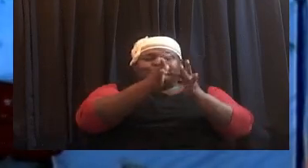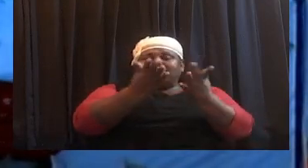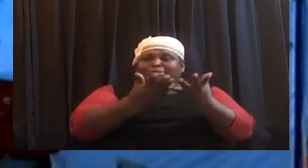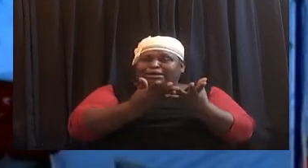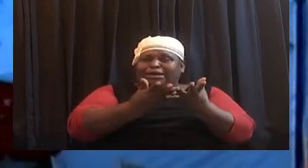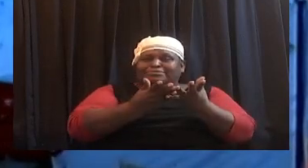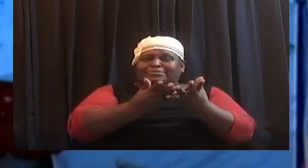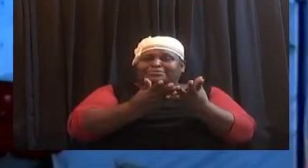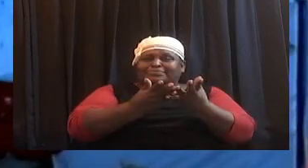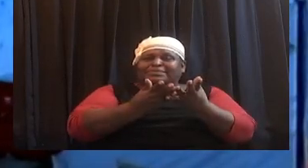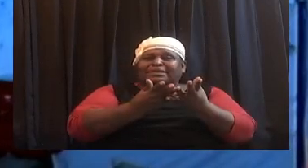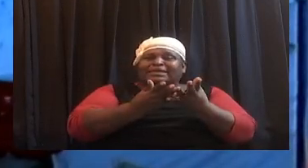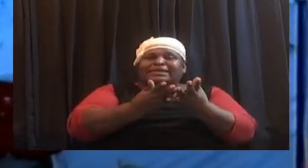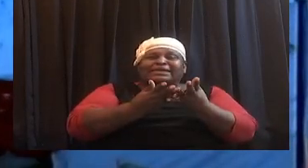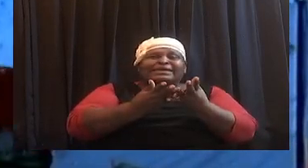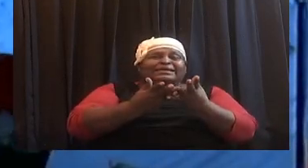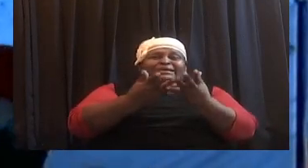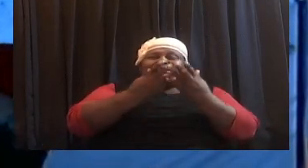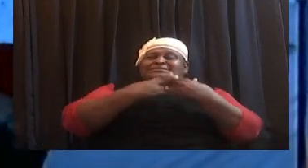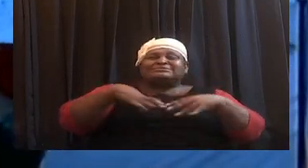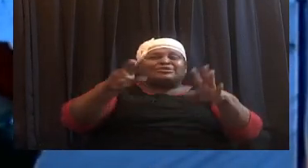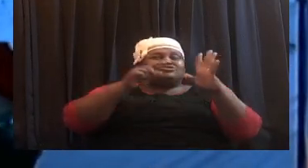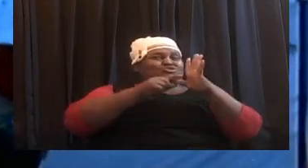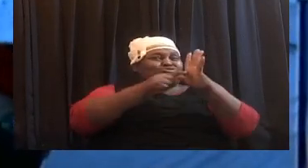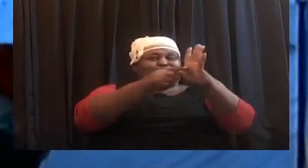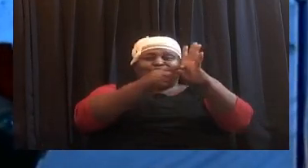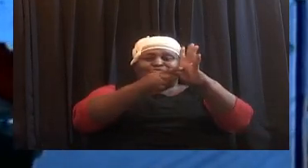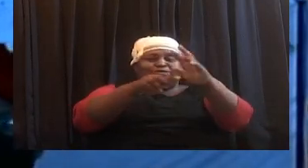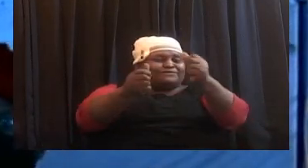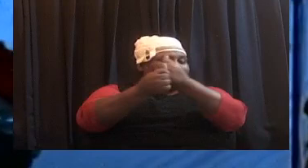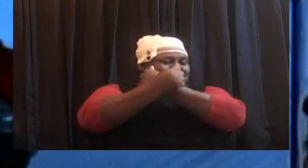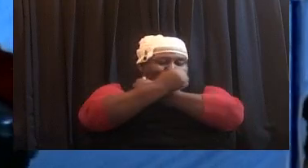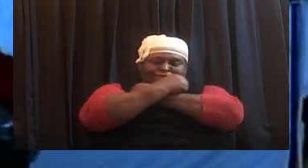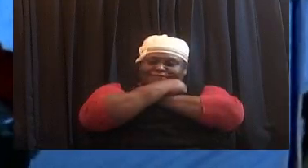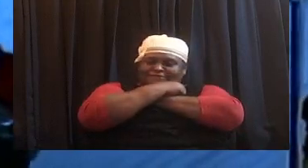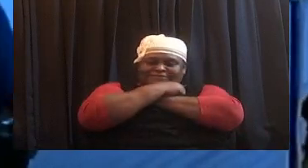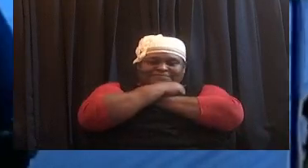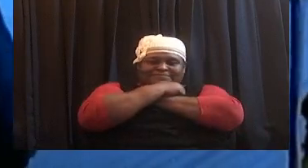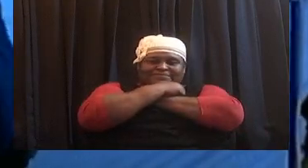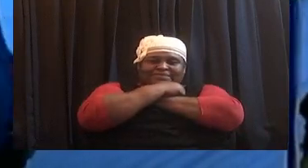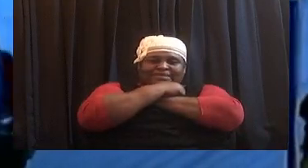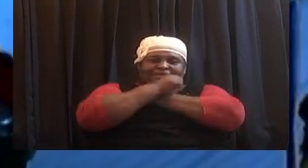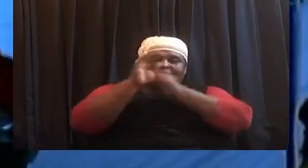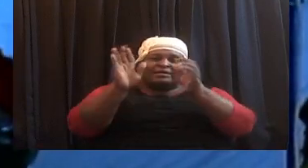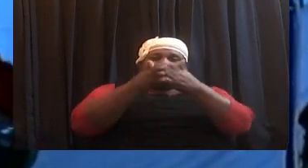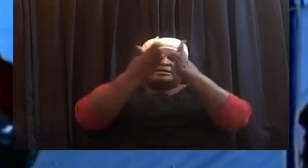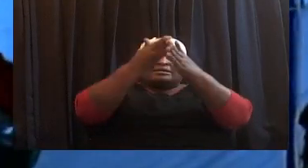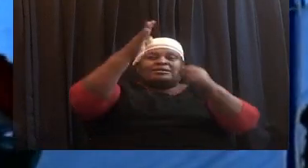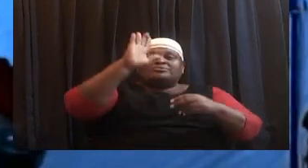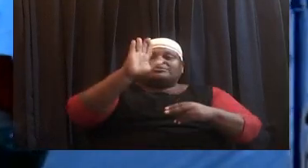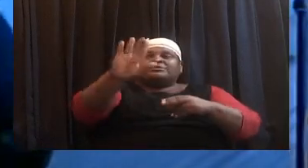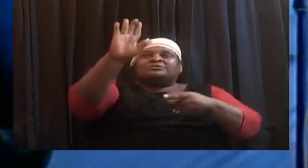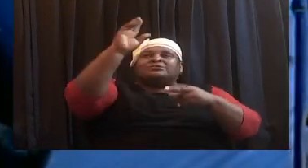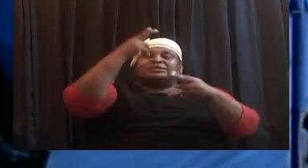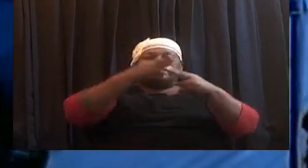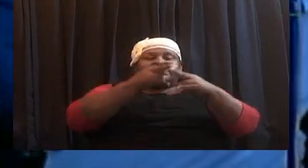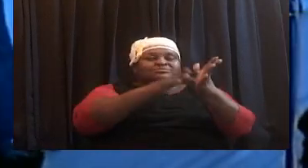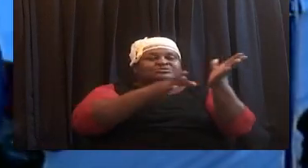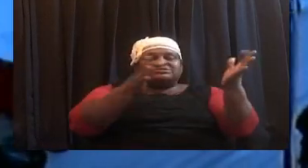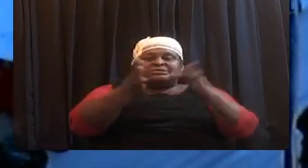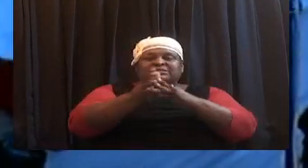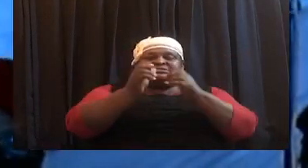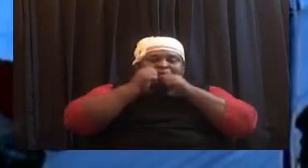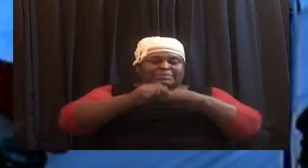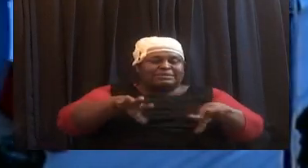an expository of love. Hallelujah. Praise your name, Jesus. Amen.